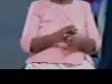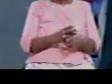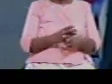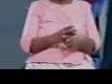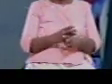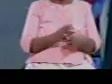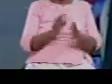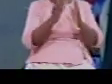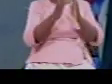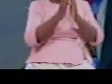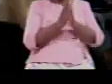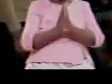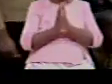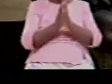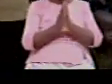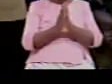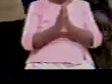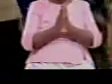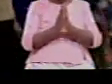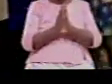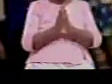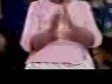South America, are you praying?